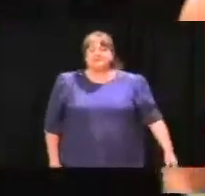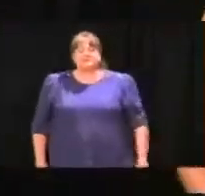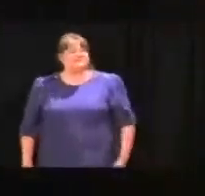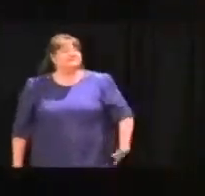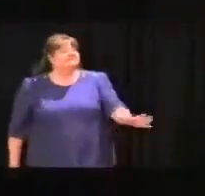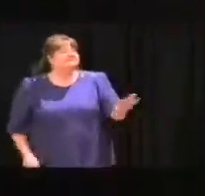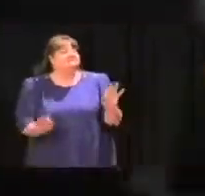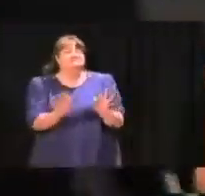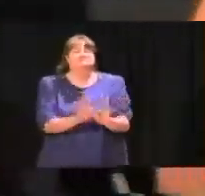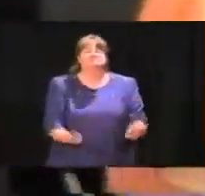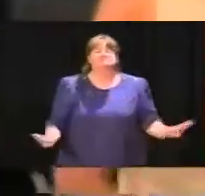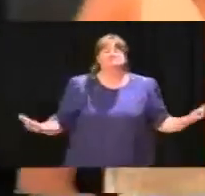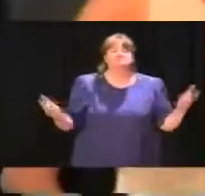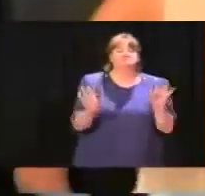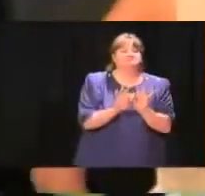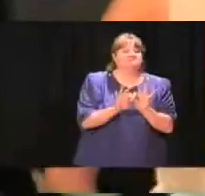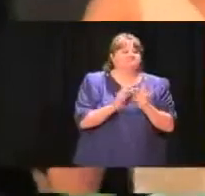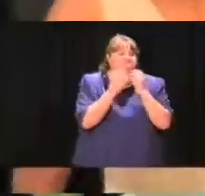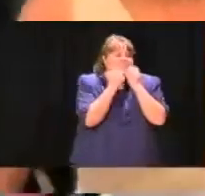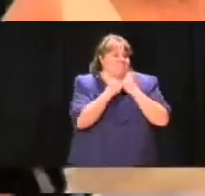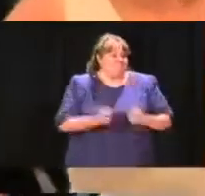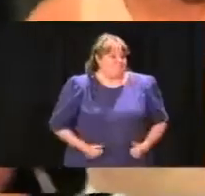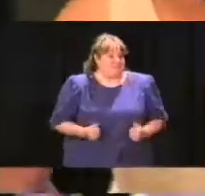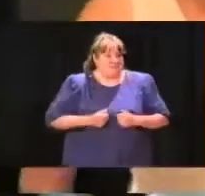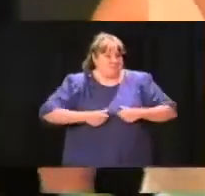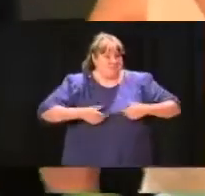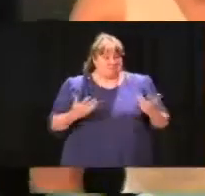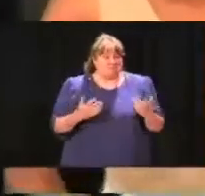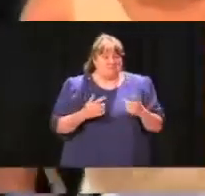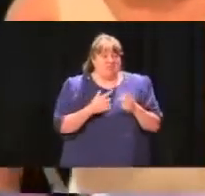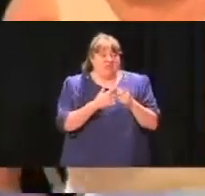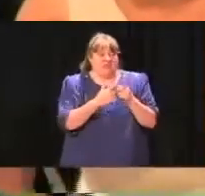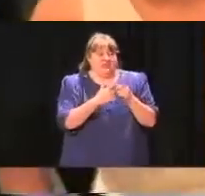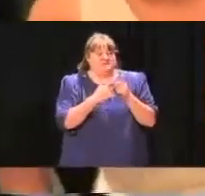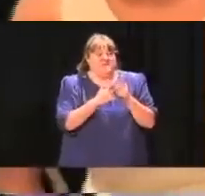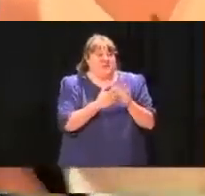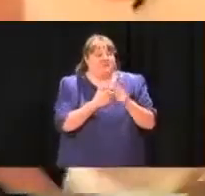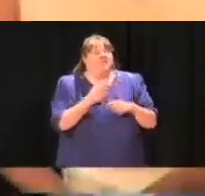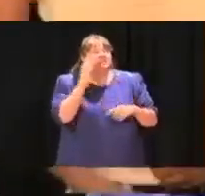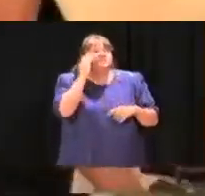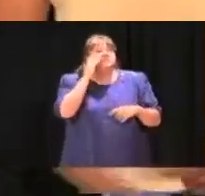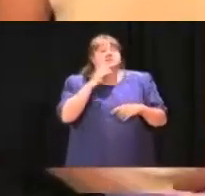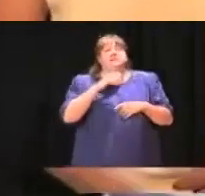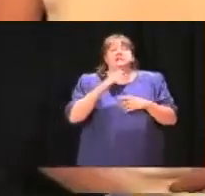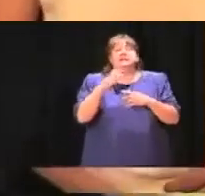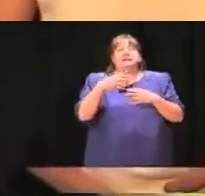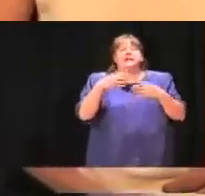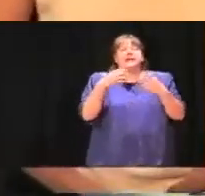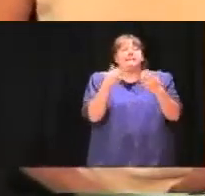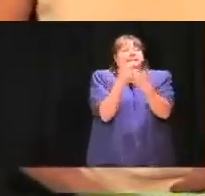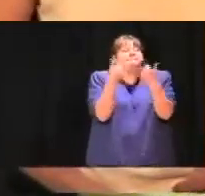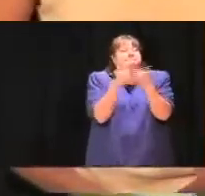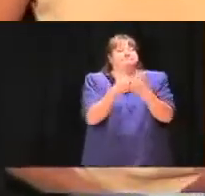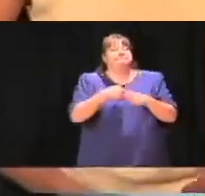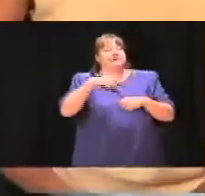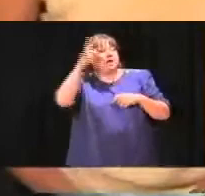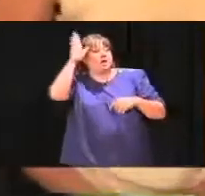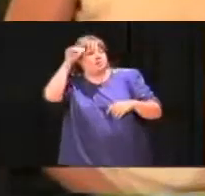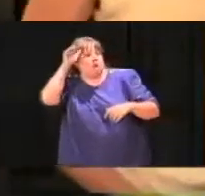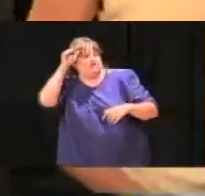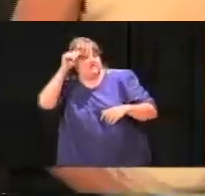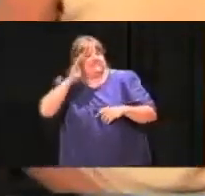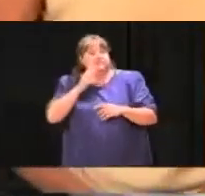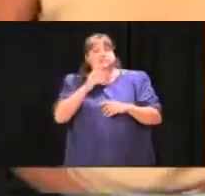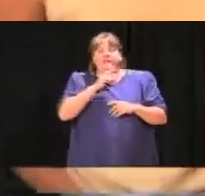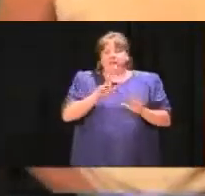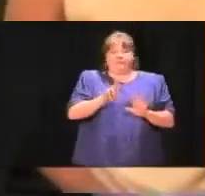The important thing in life is not how fast you can pin the tail on the donkey. It's whether you